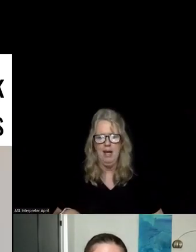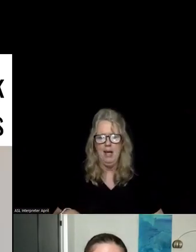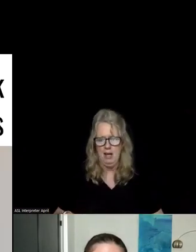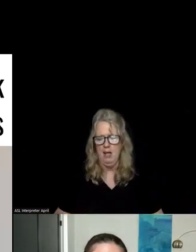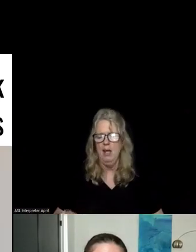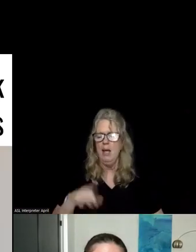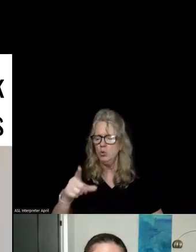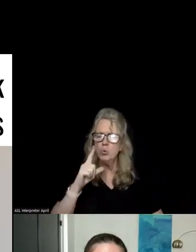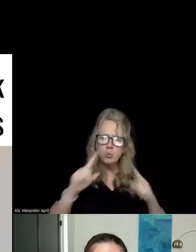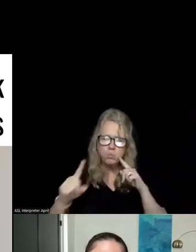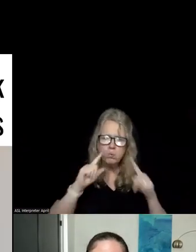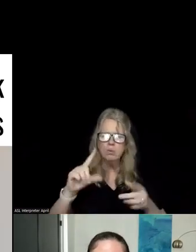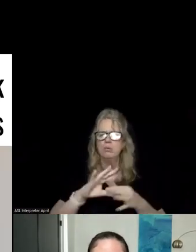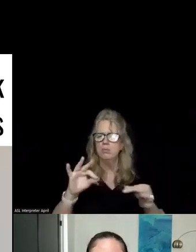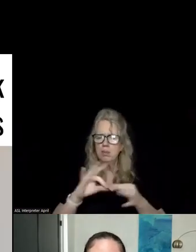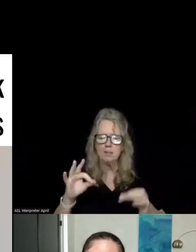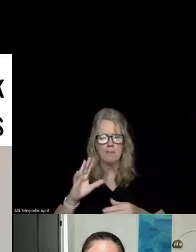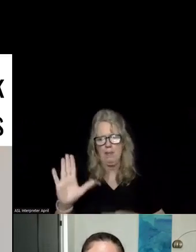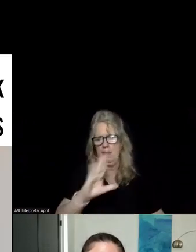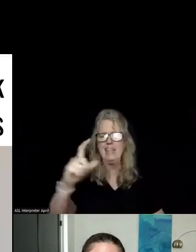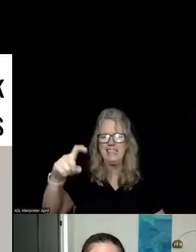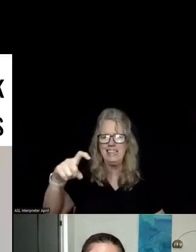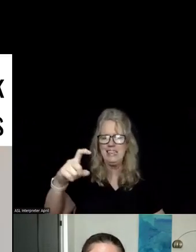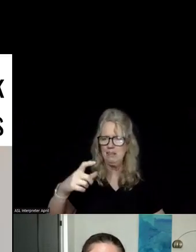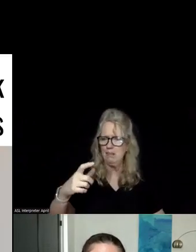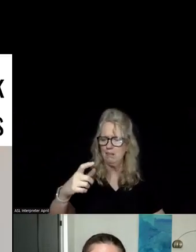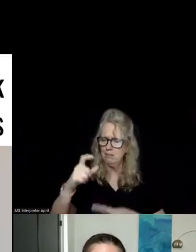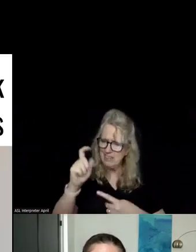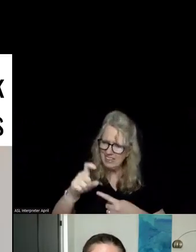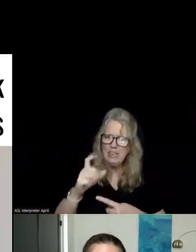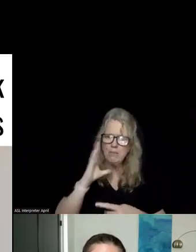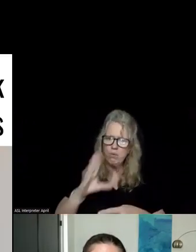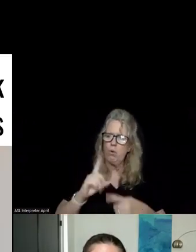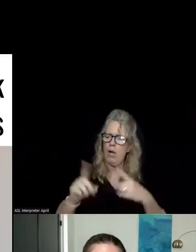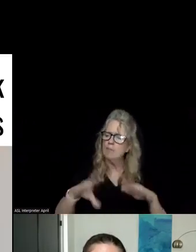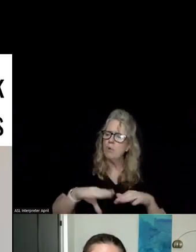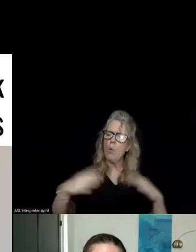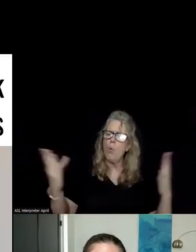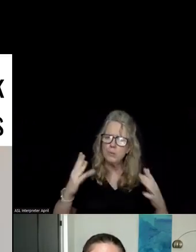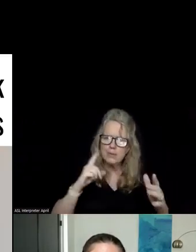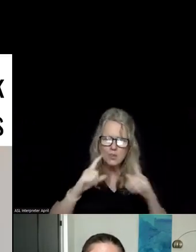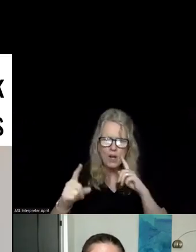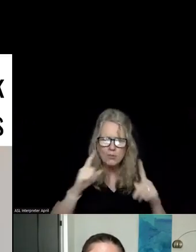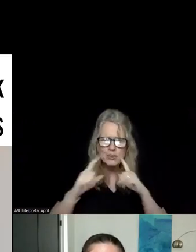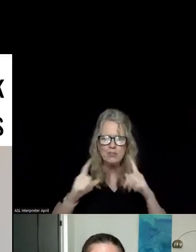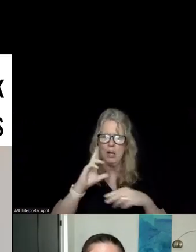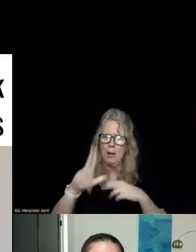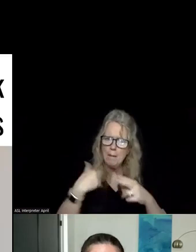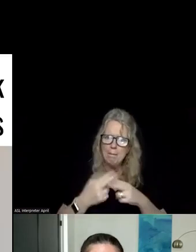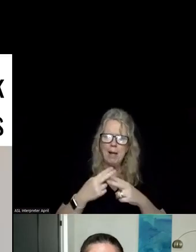schools to talk about the need to have open conversations about